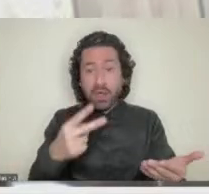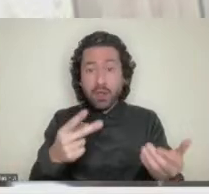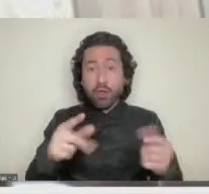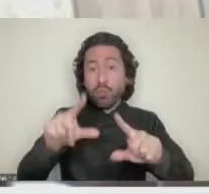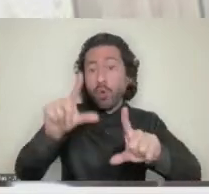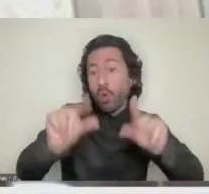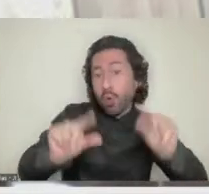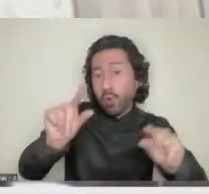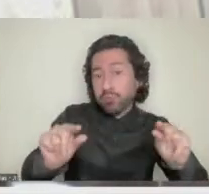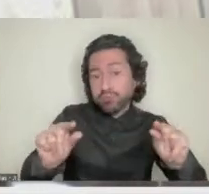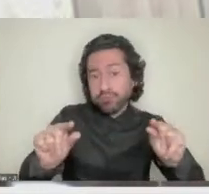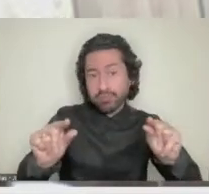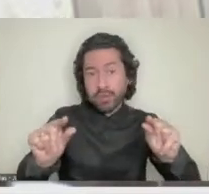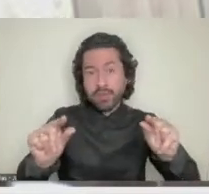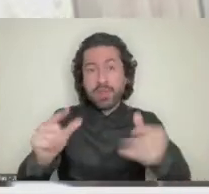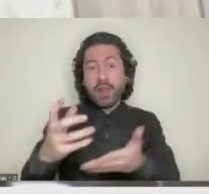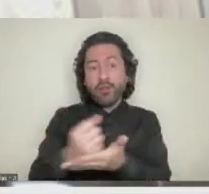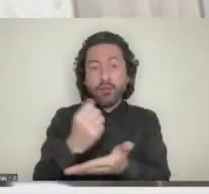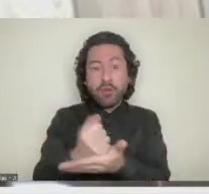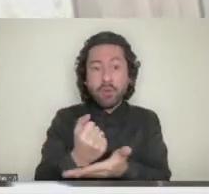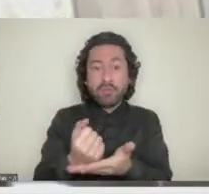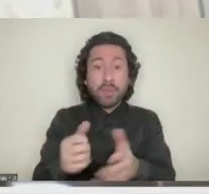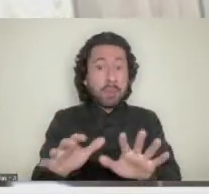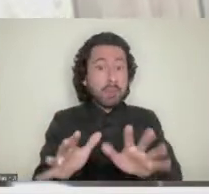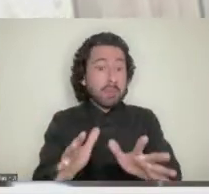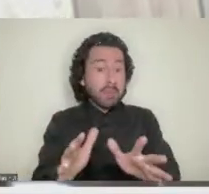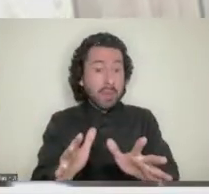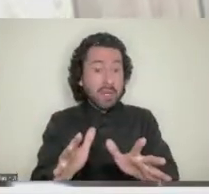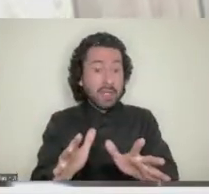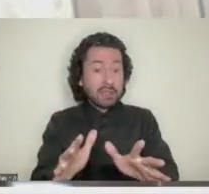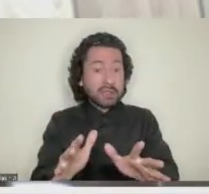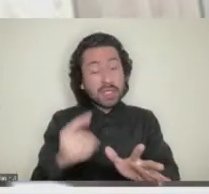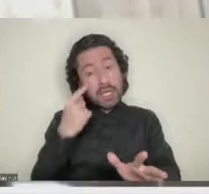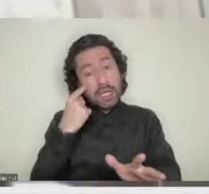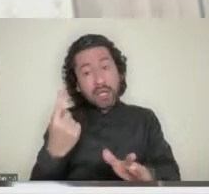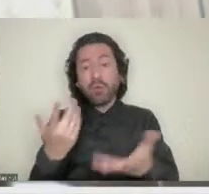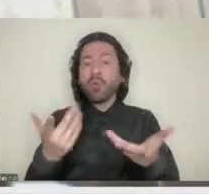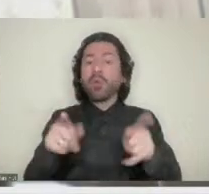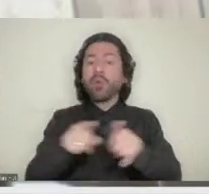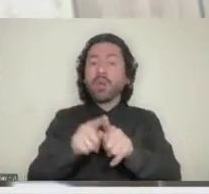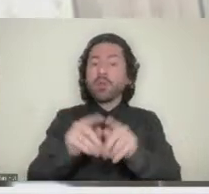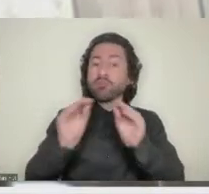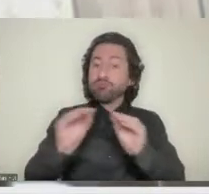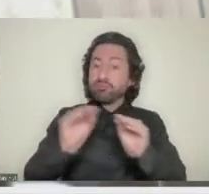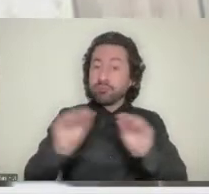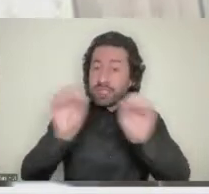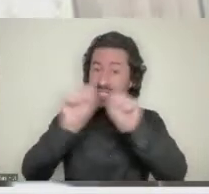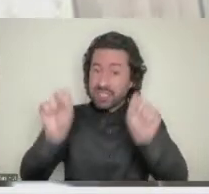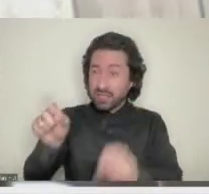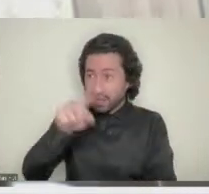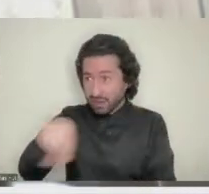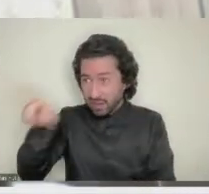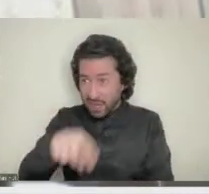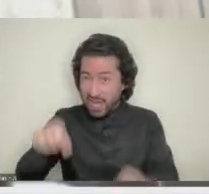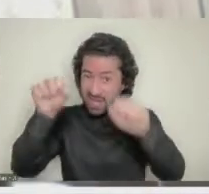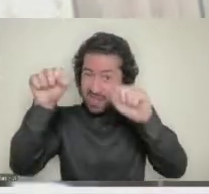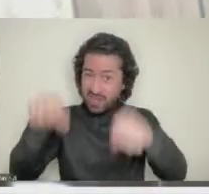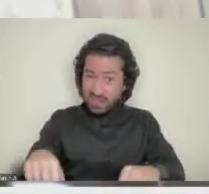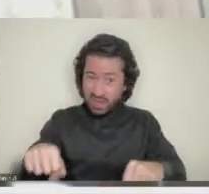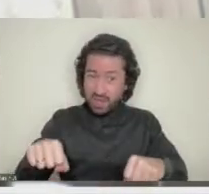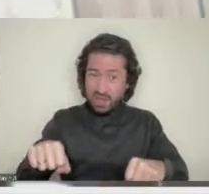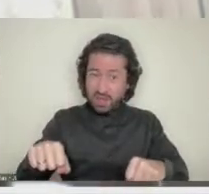is comparative measurements of school achievements. The idea is to see if educational systems